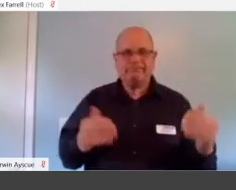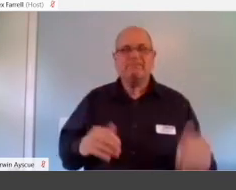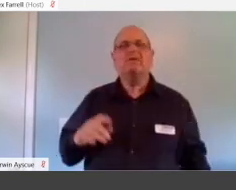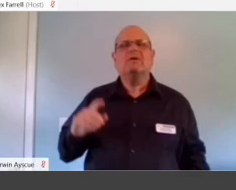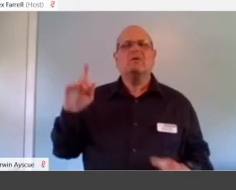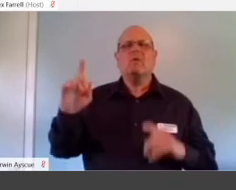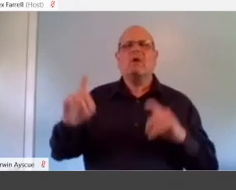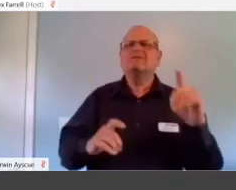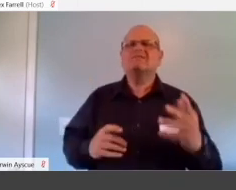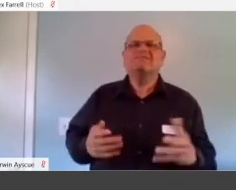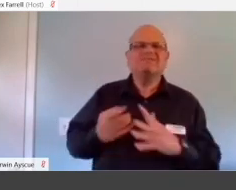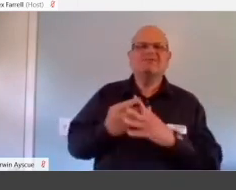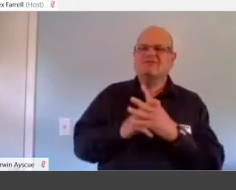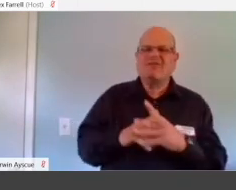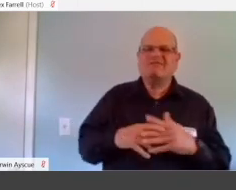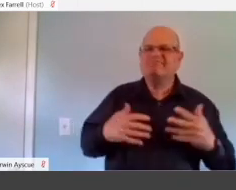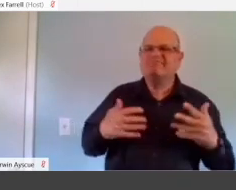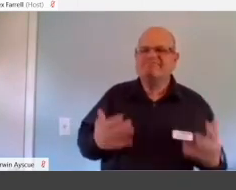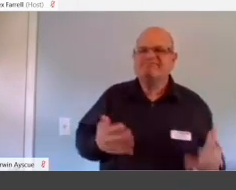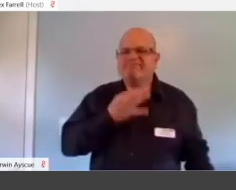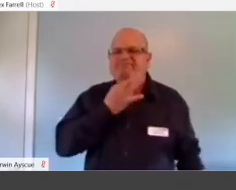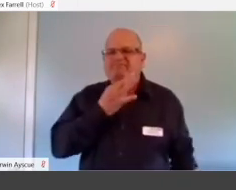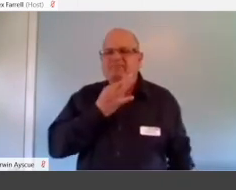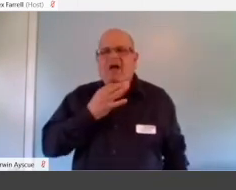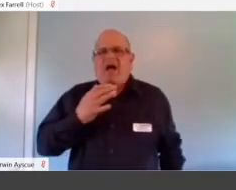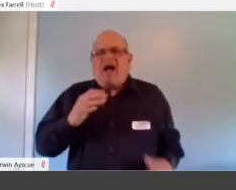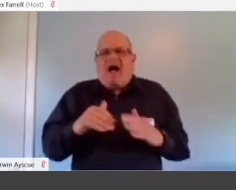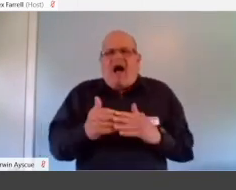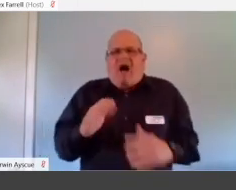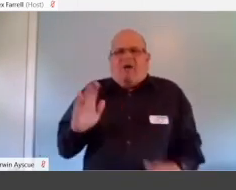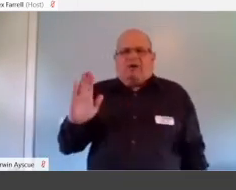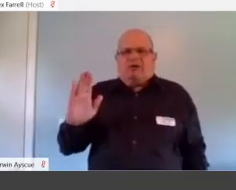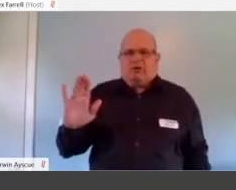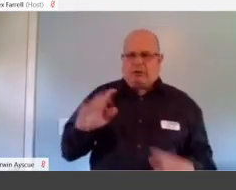to ask is, what are the ways your